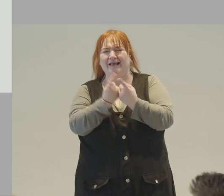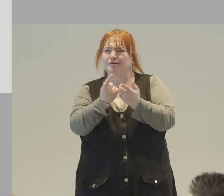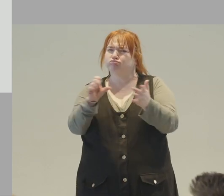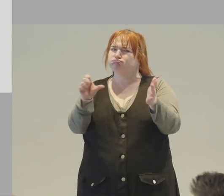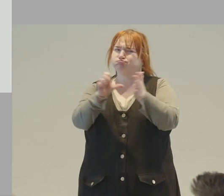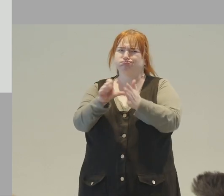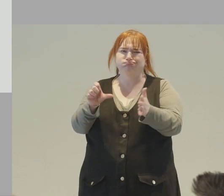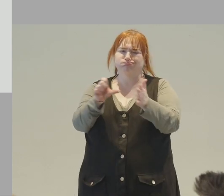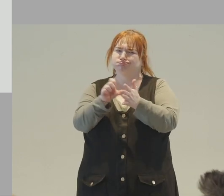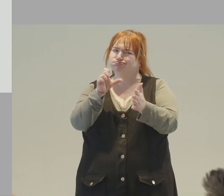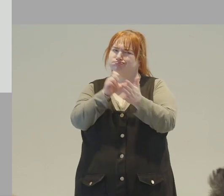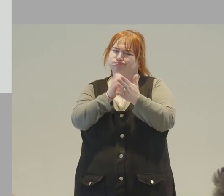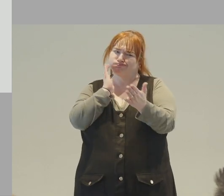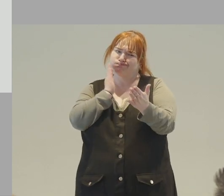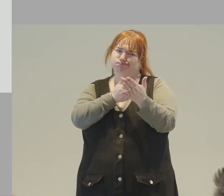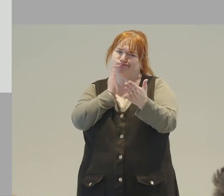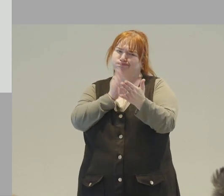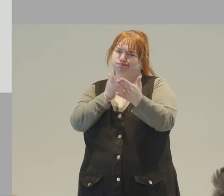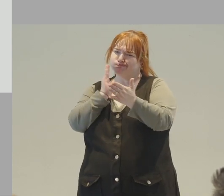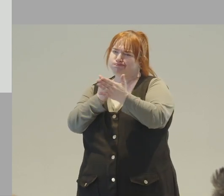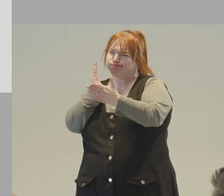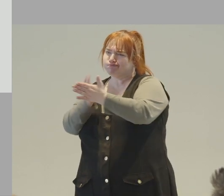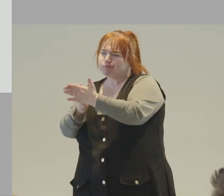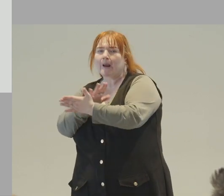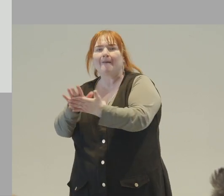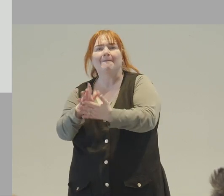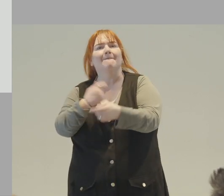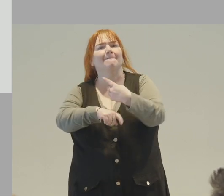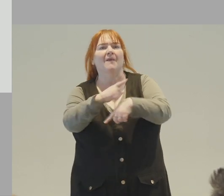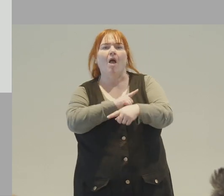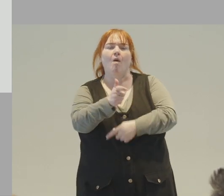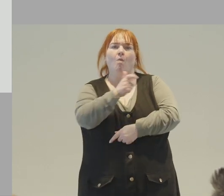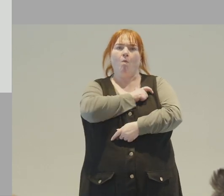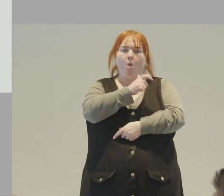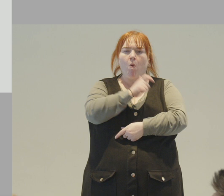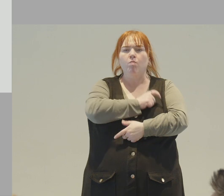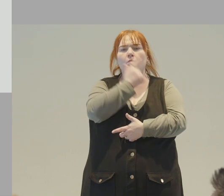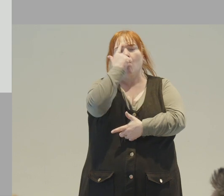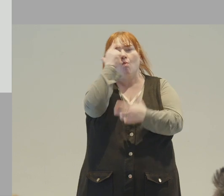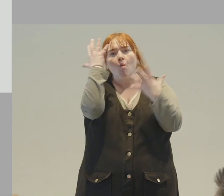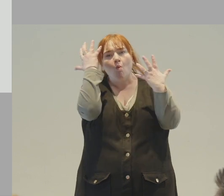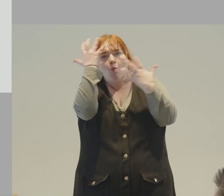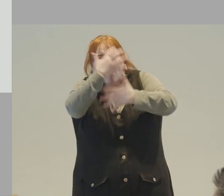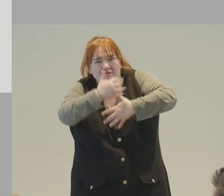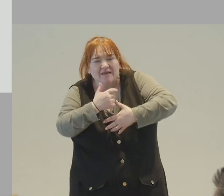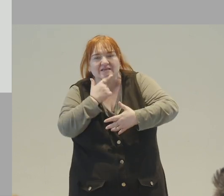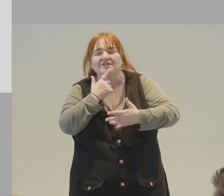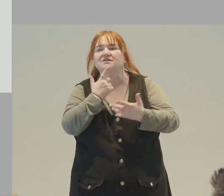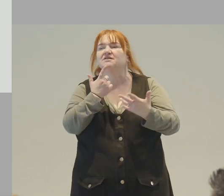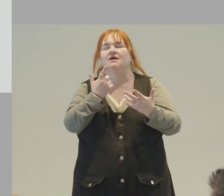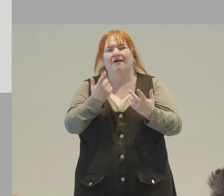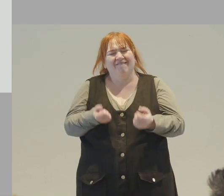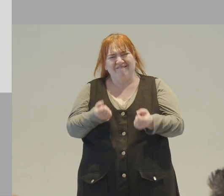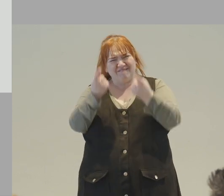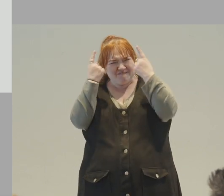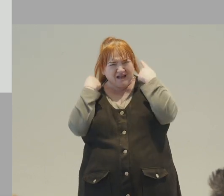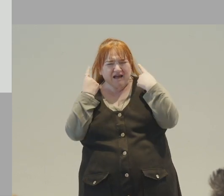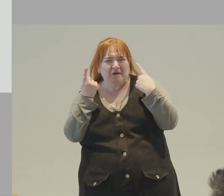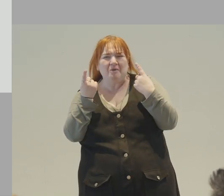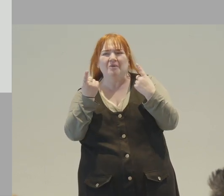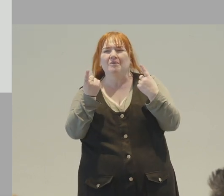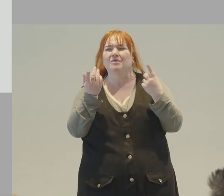difficult and that might really anxious or worry us, and we can't really get or we don't